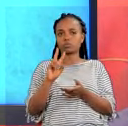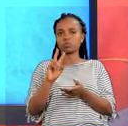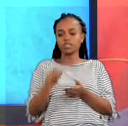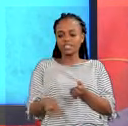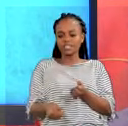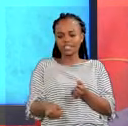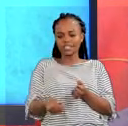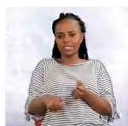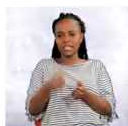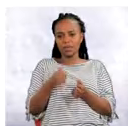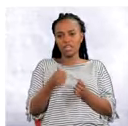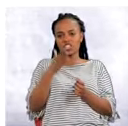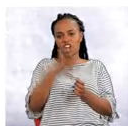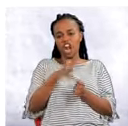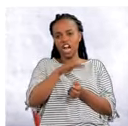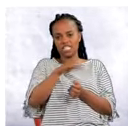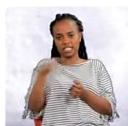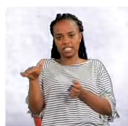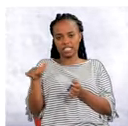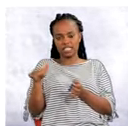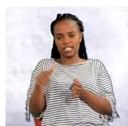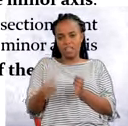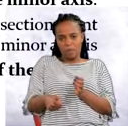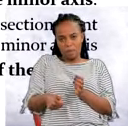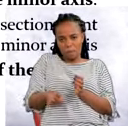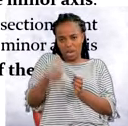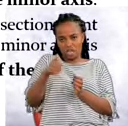the major axis. The major axis